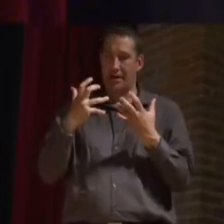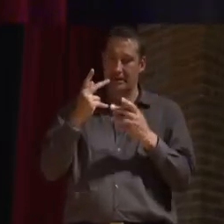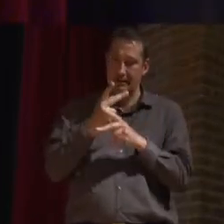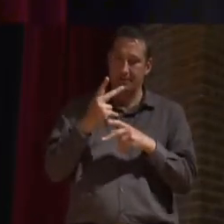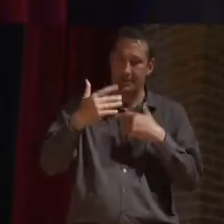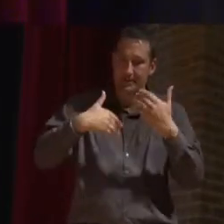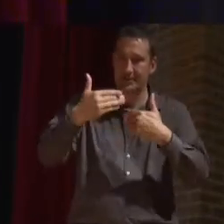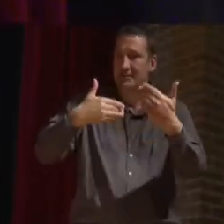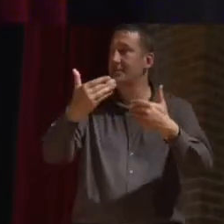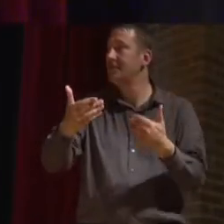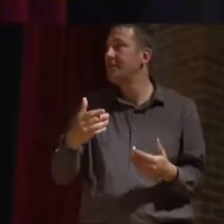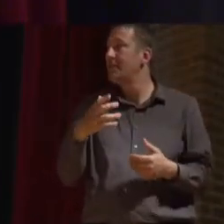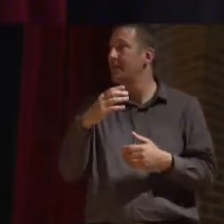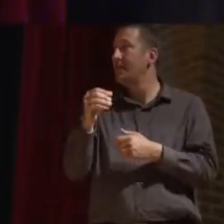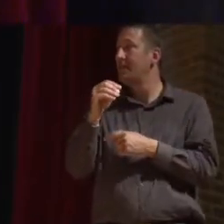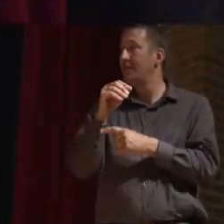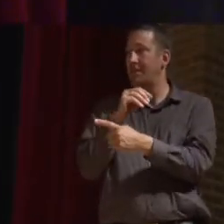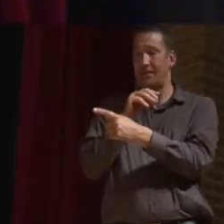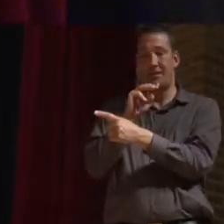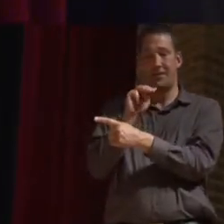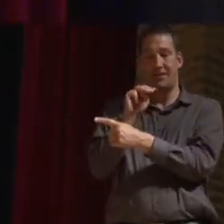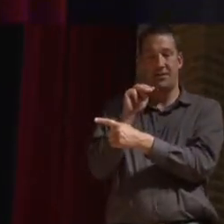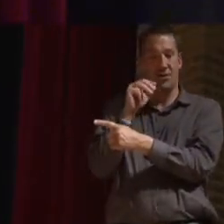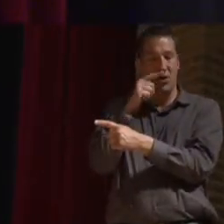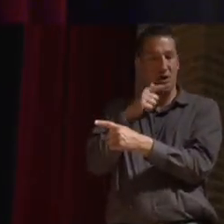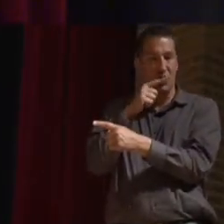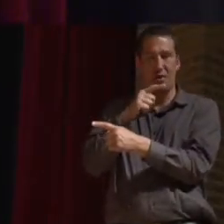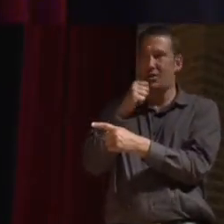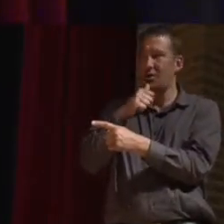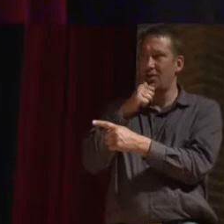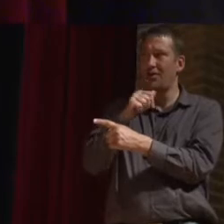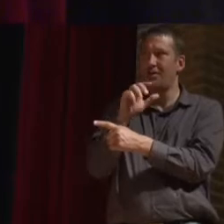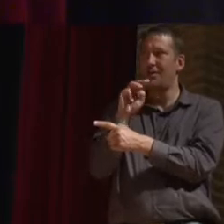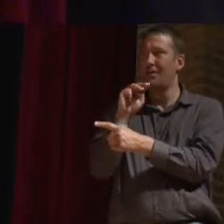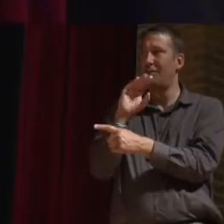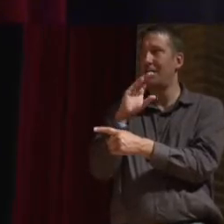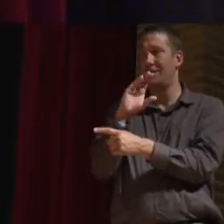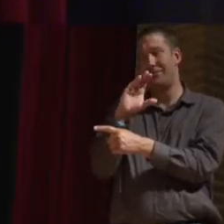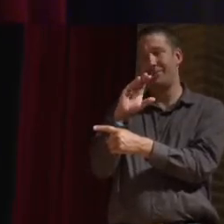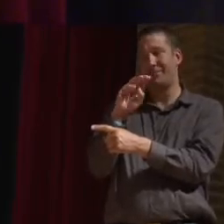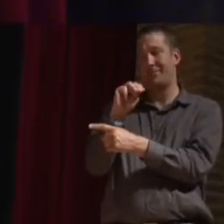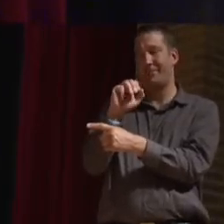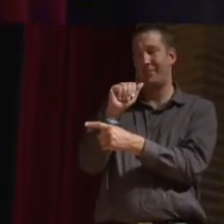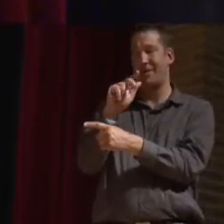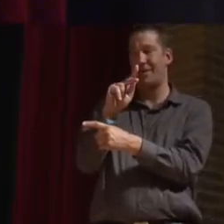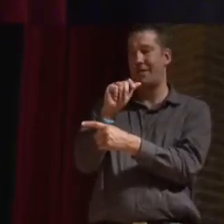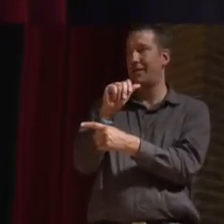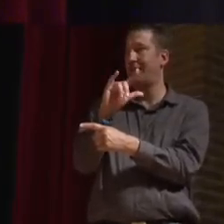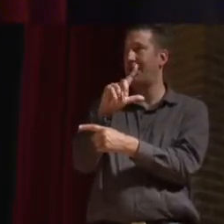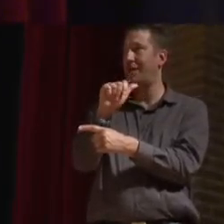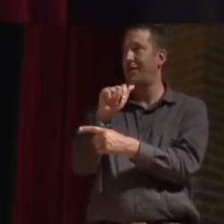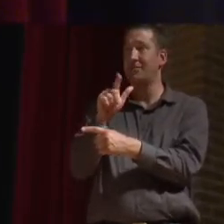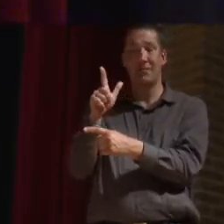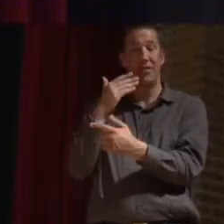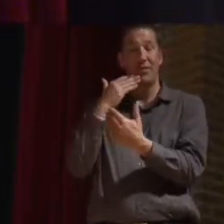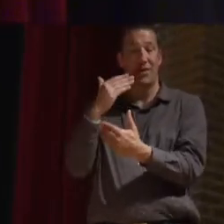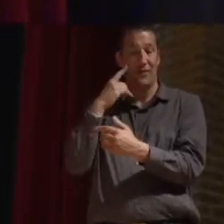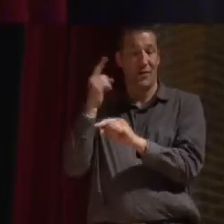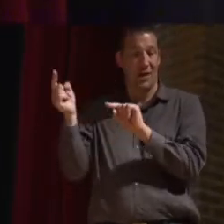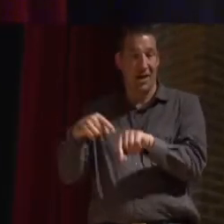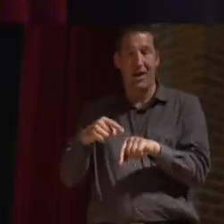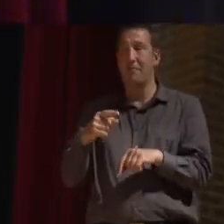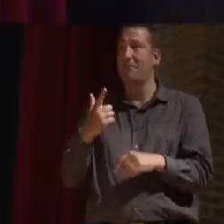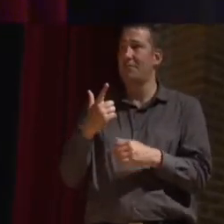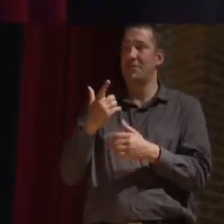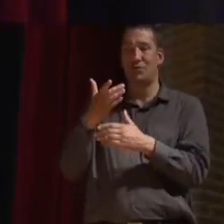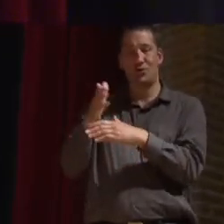thank you to you for being willing to come and to contribute and share your experiences with us. We